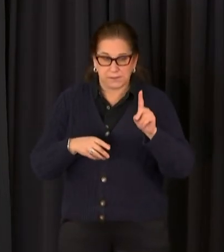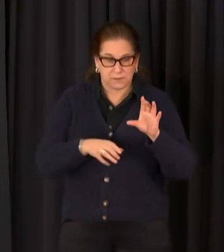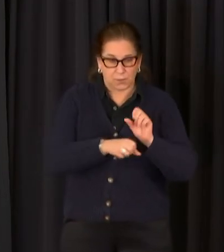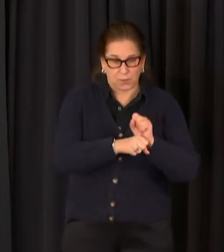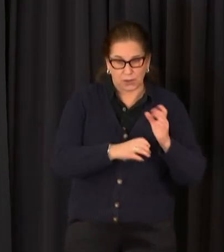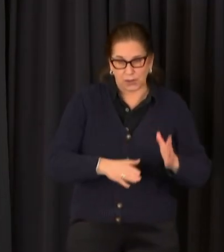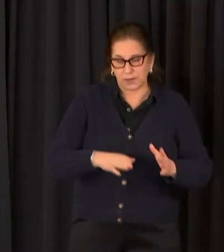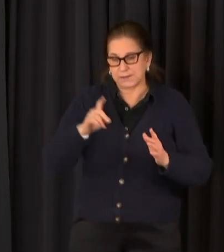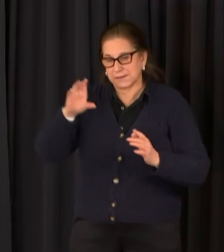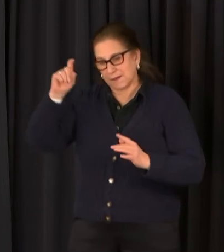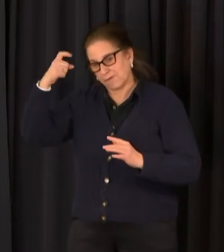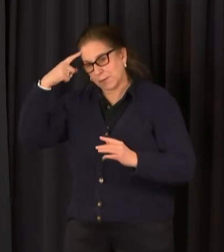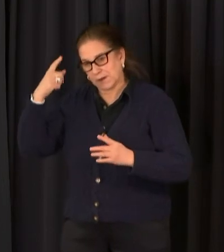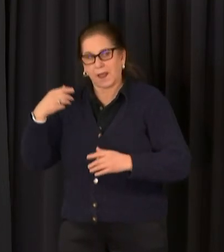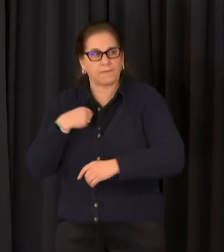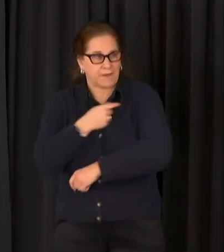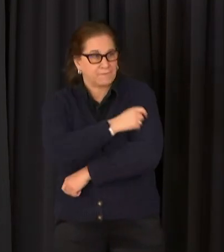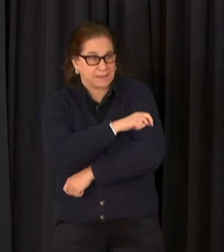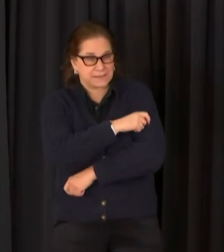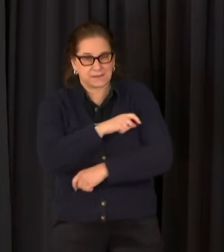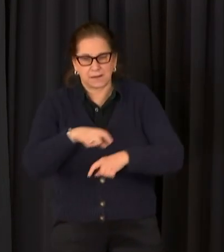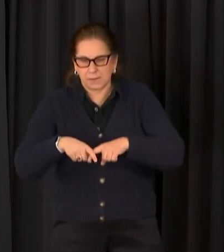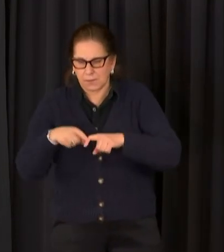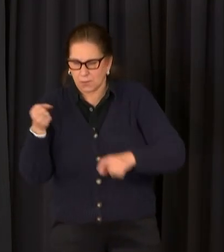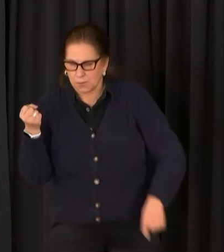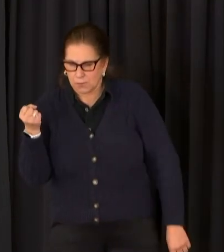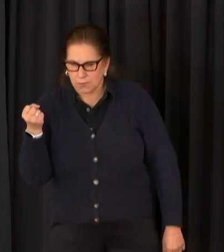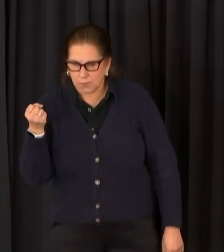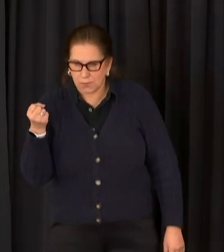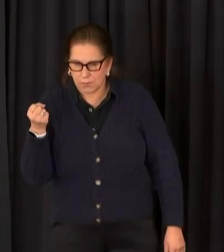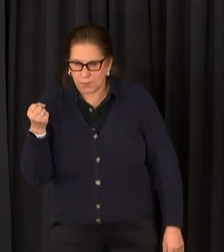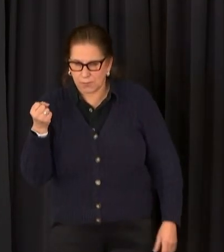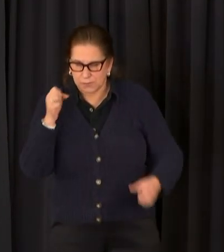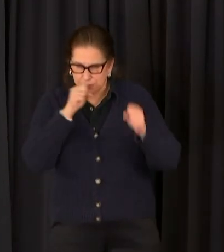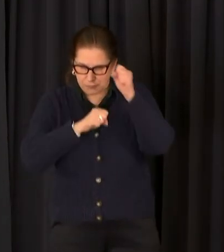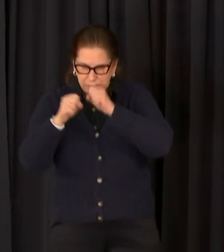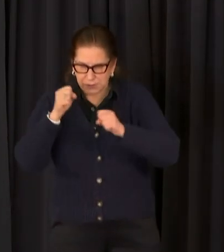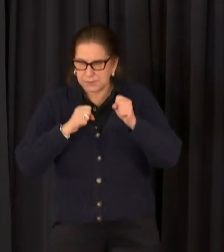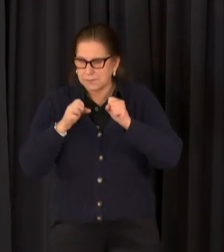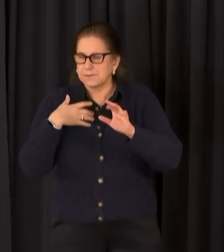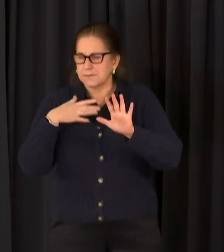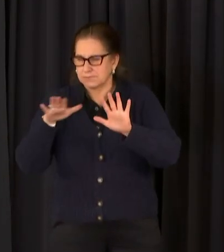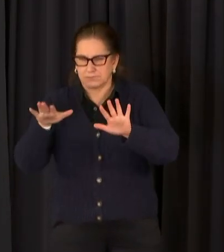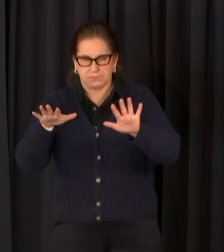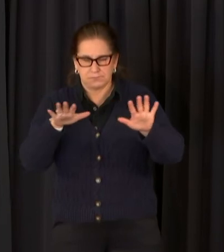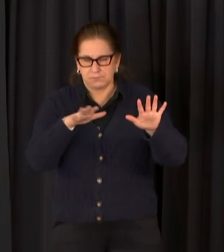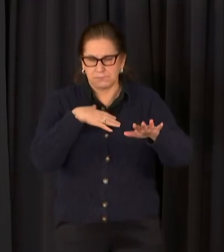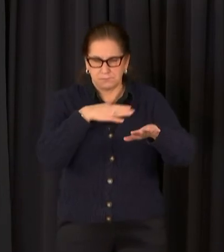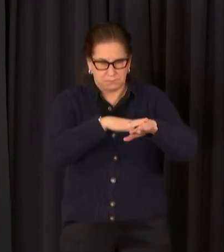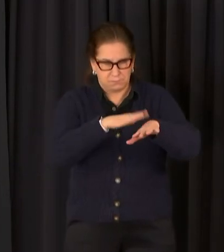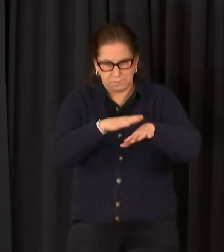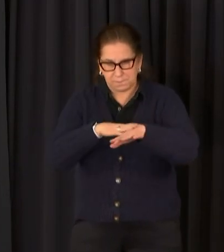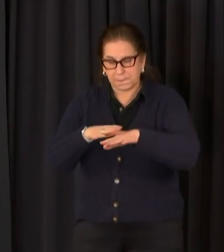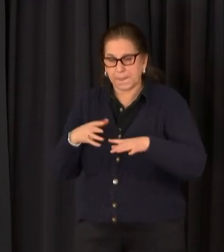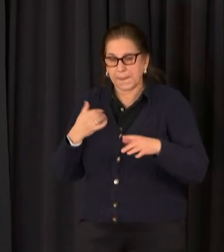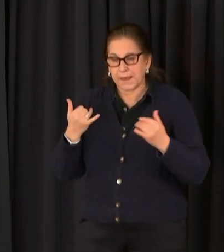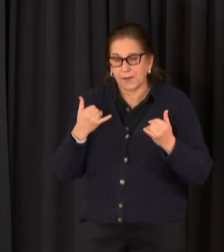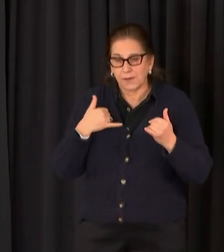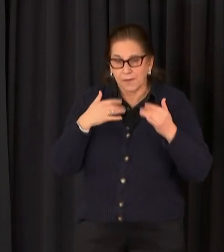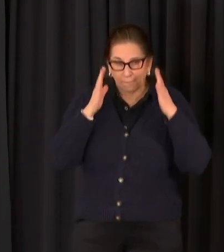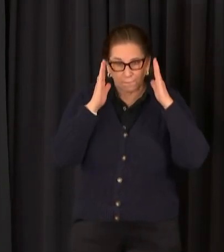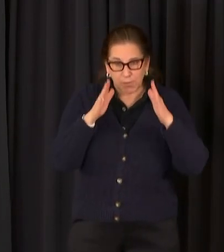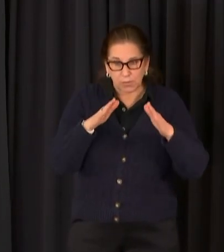And I just want to pause there. Our vaccination strategy, just to remind everyone, focuses, like